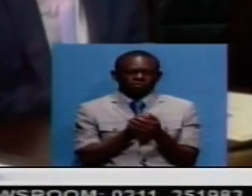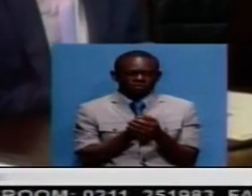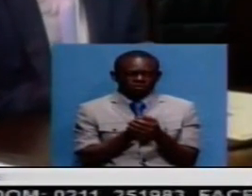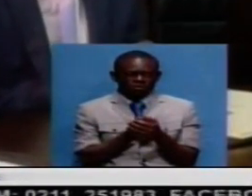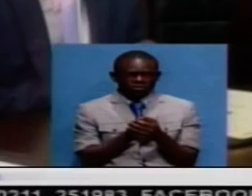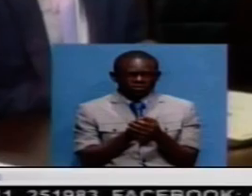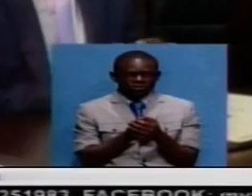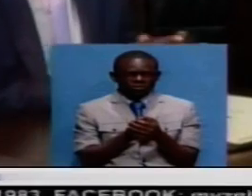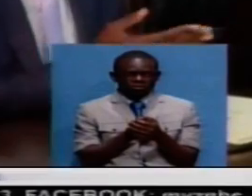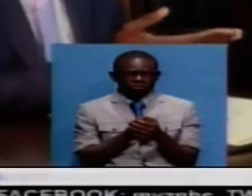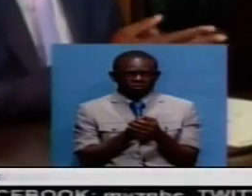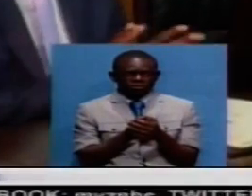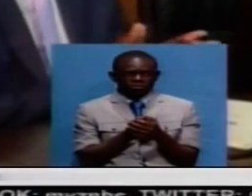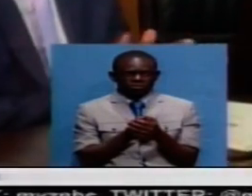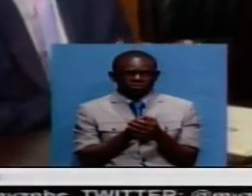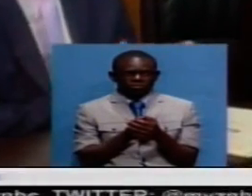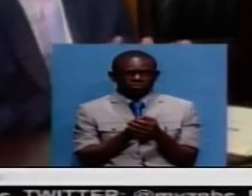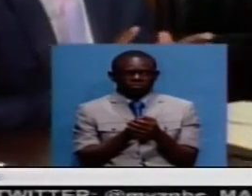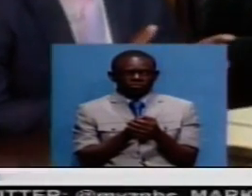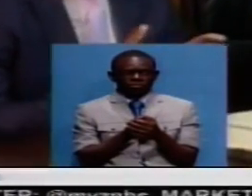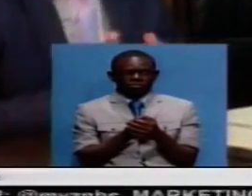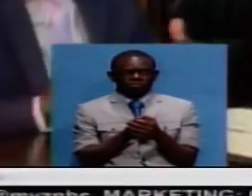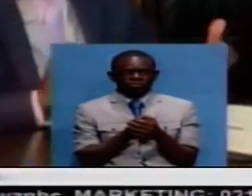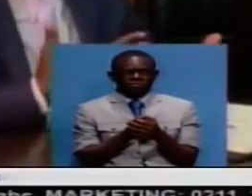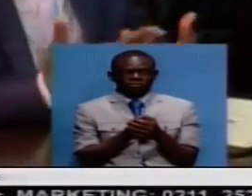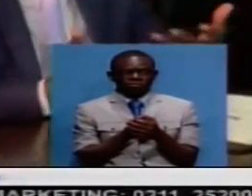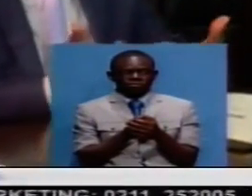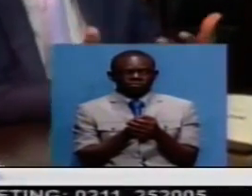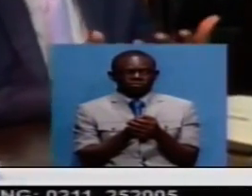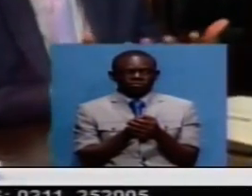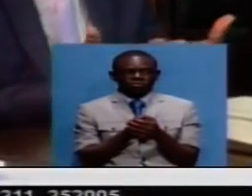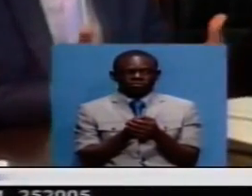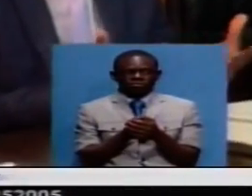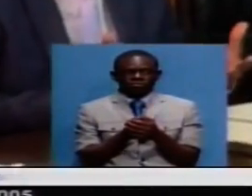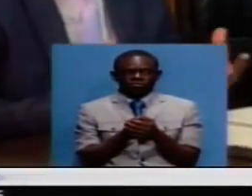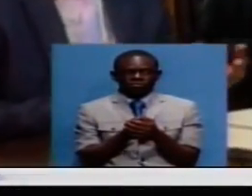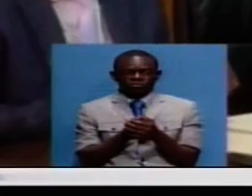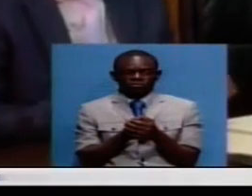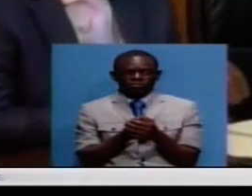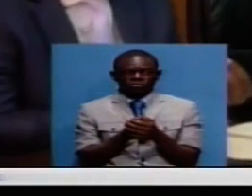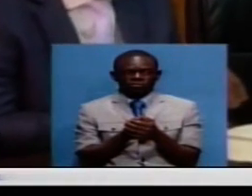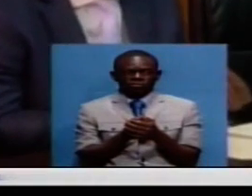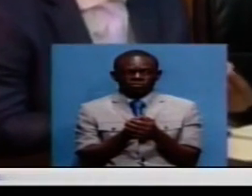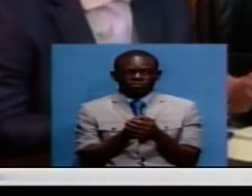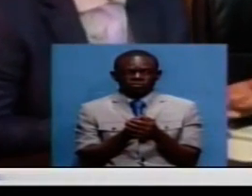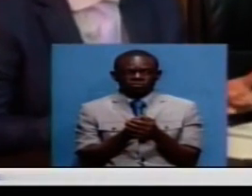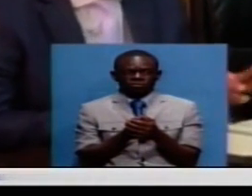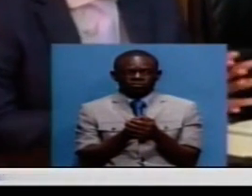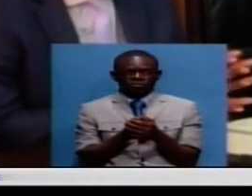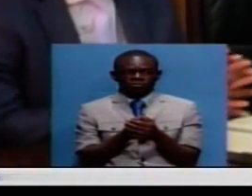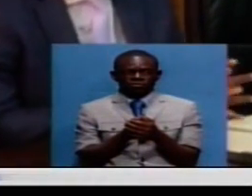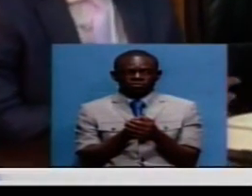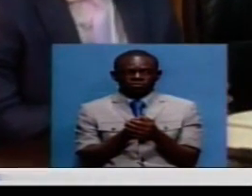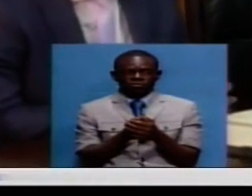Angolan authorities, foi-nos informado que existe embrião, existe uma gênese, existe trabalho de base já